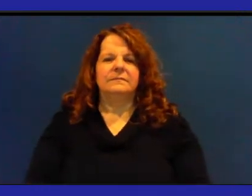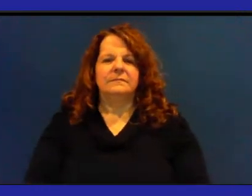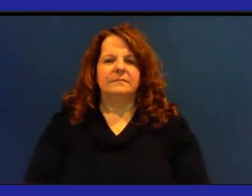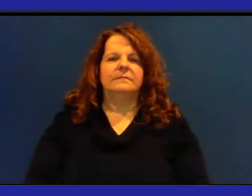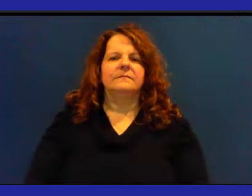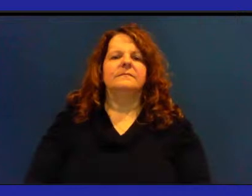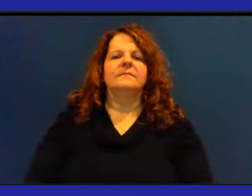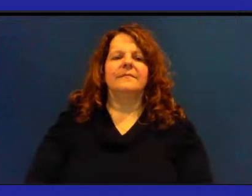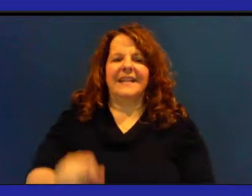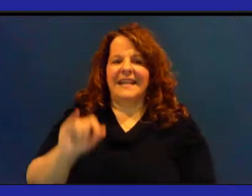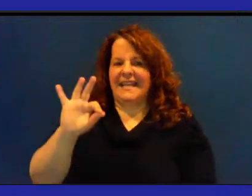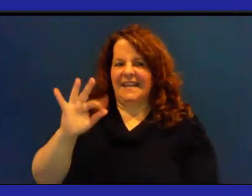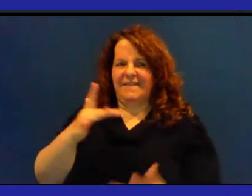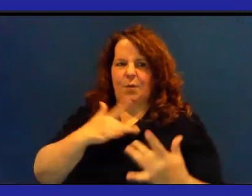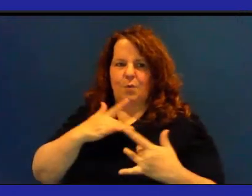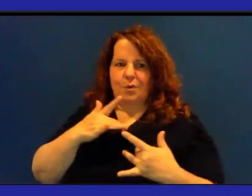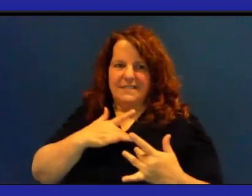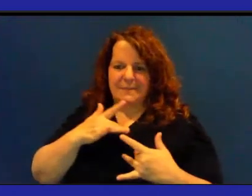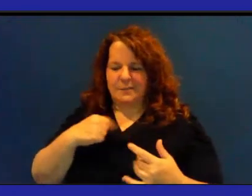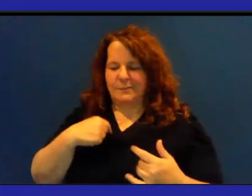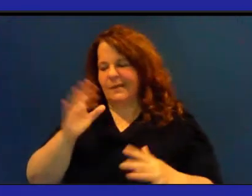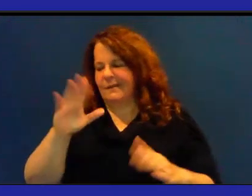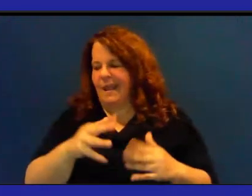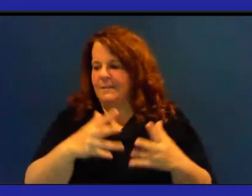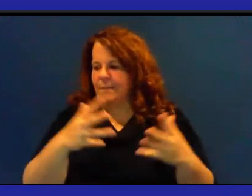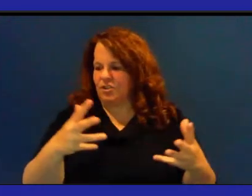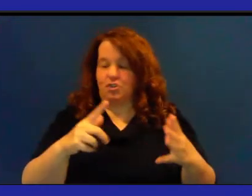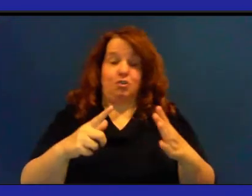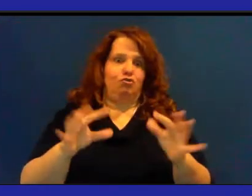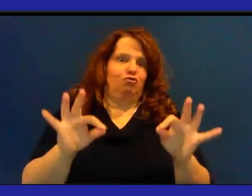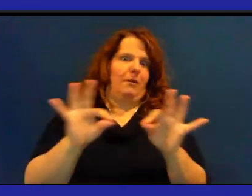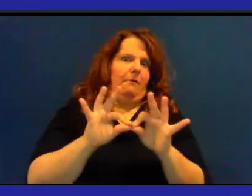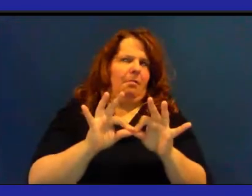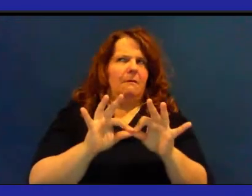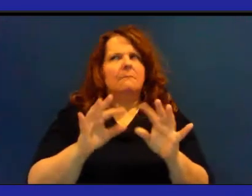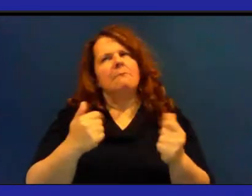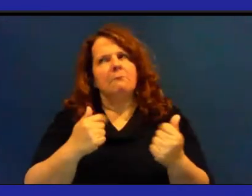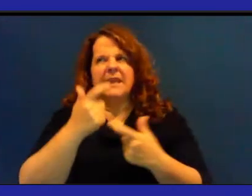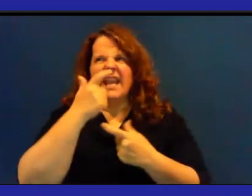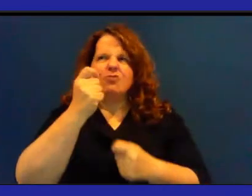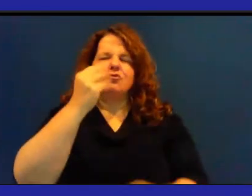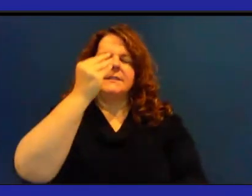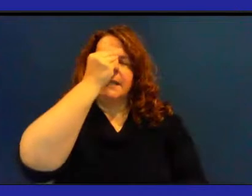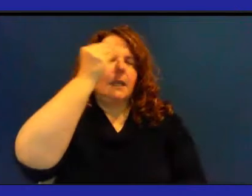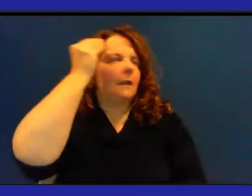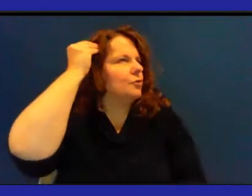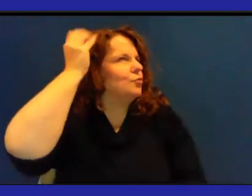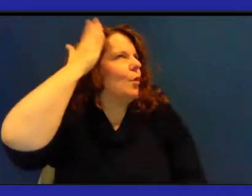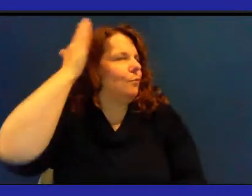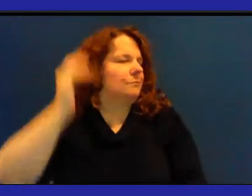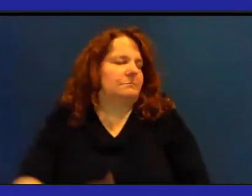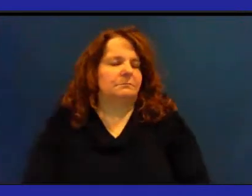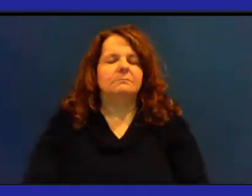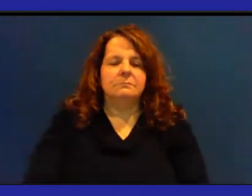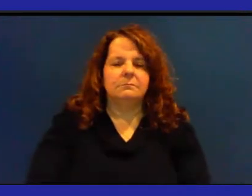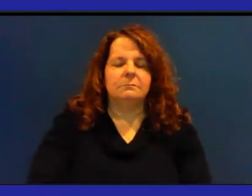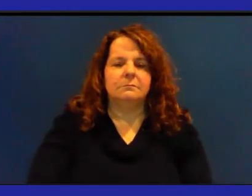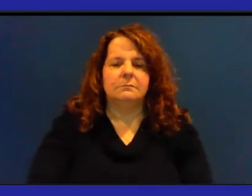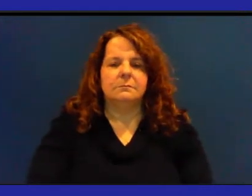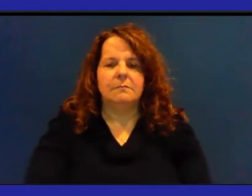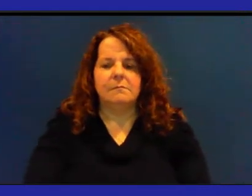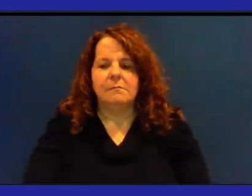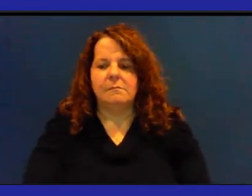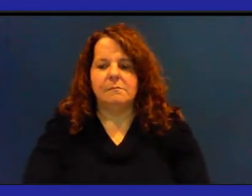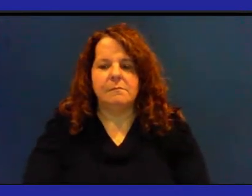it were easy to do, but not critical, so interesting to know. I think it would be We good. could benchmark to other major public